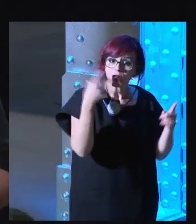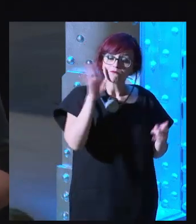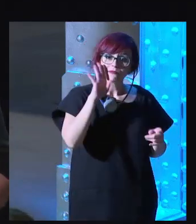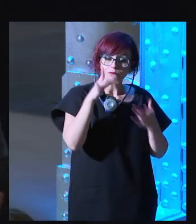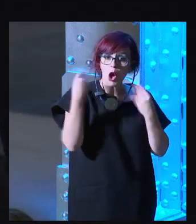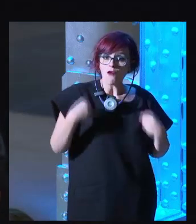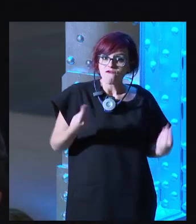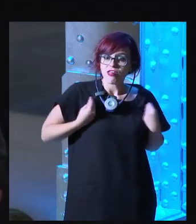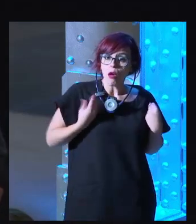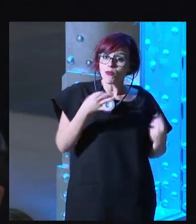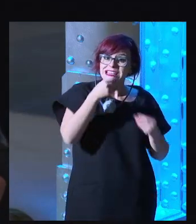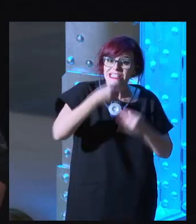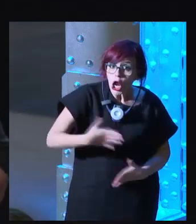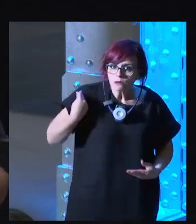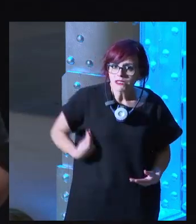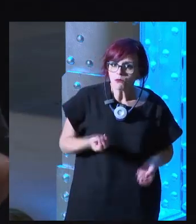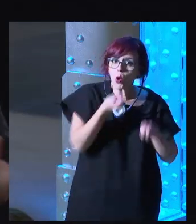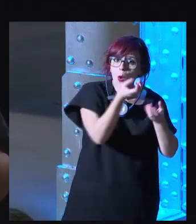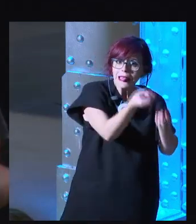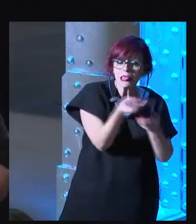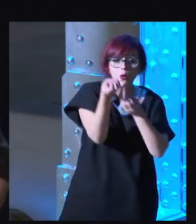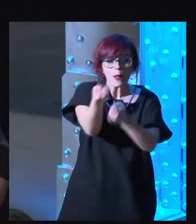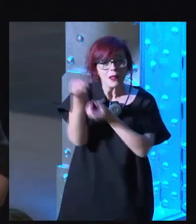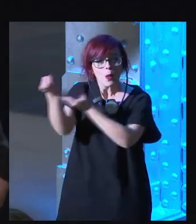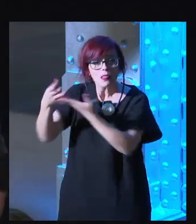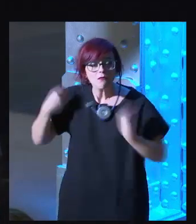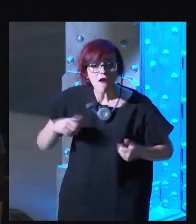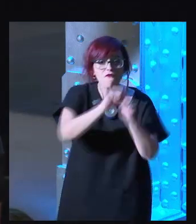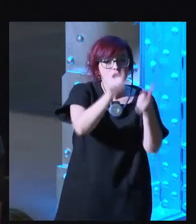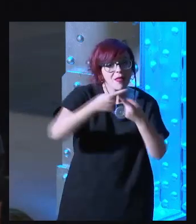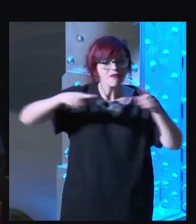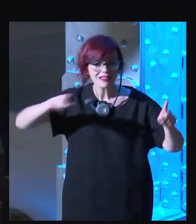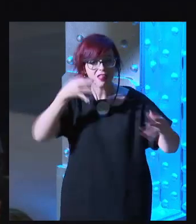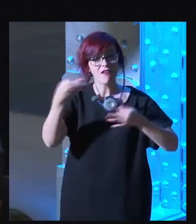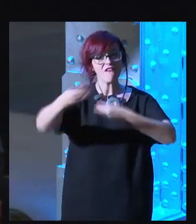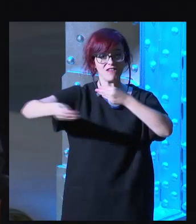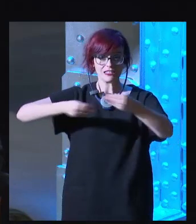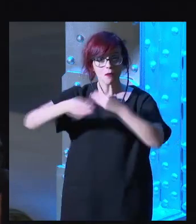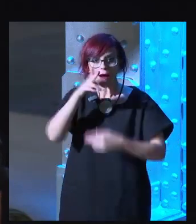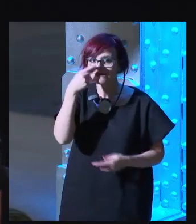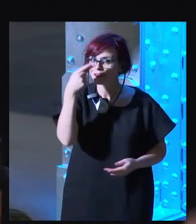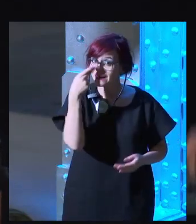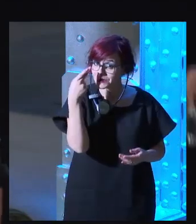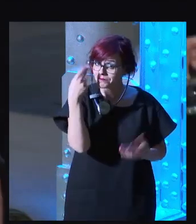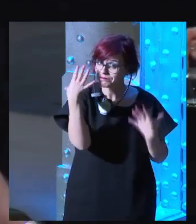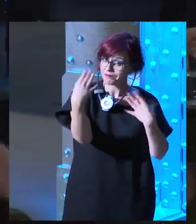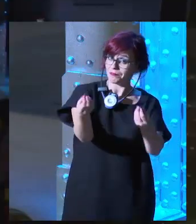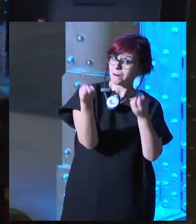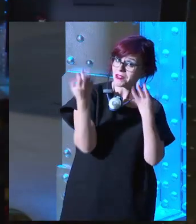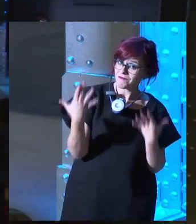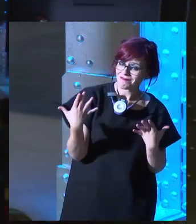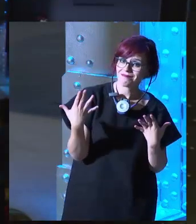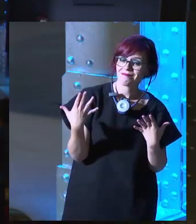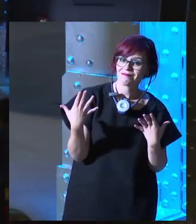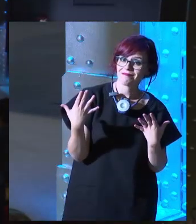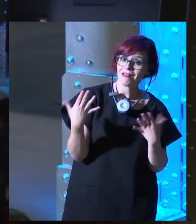interested in the facts. It's interested in what we do with them. Okay? So, can I stop